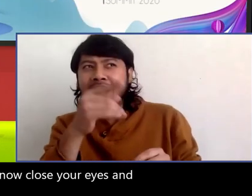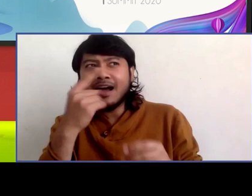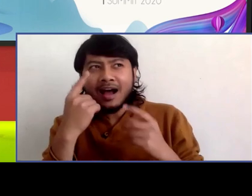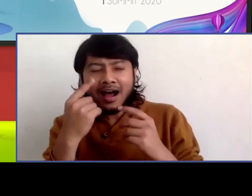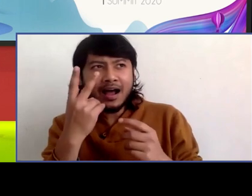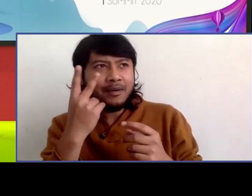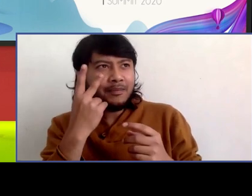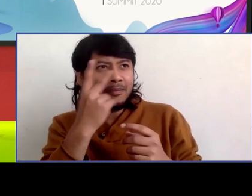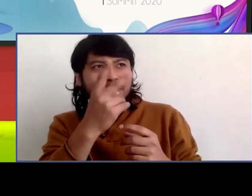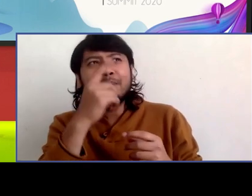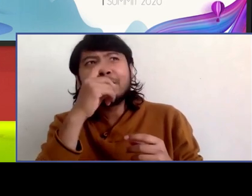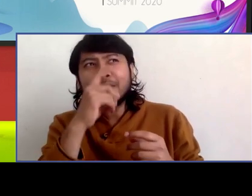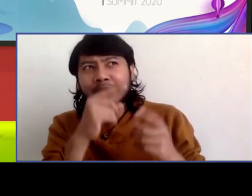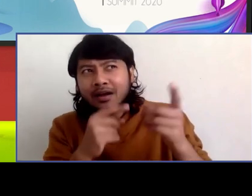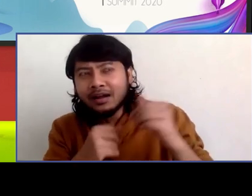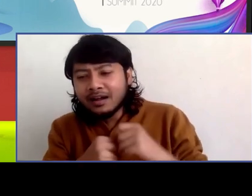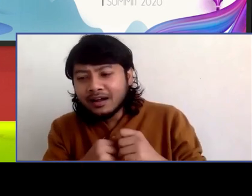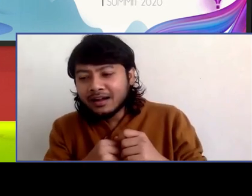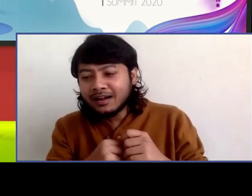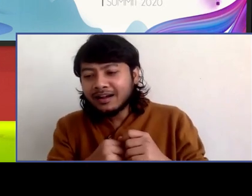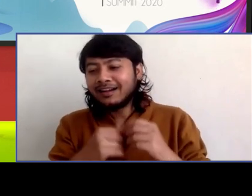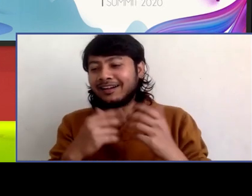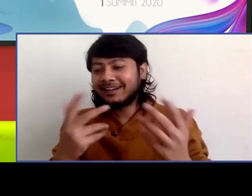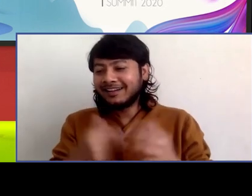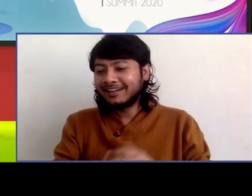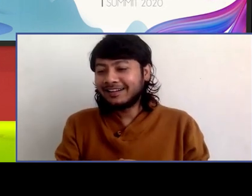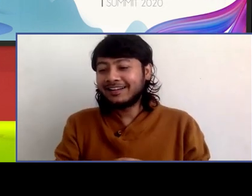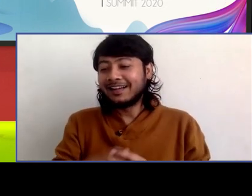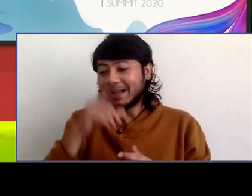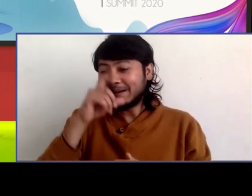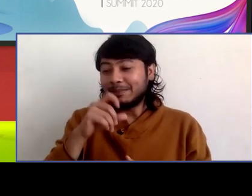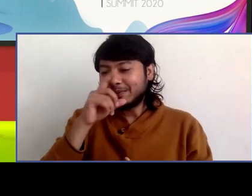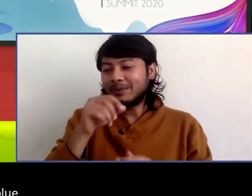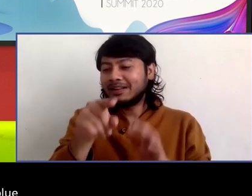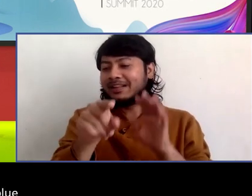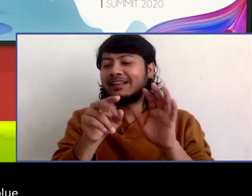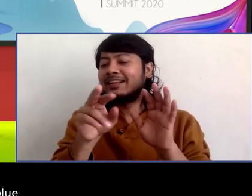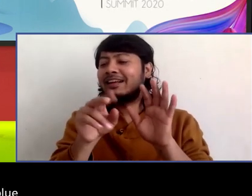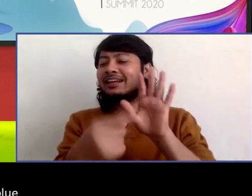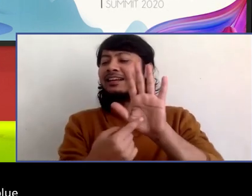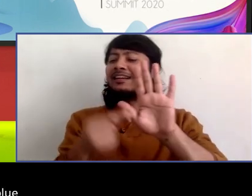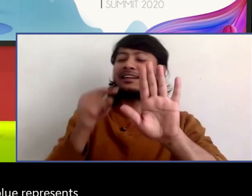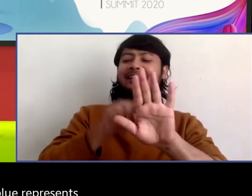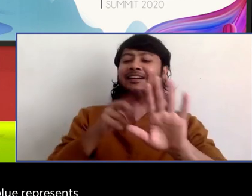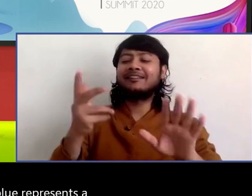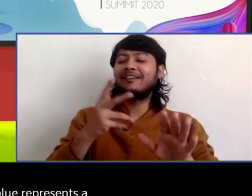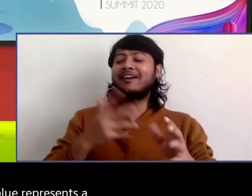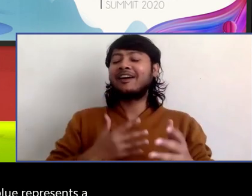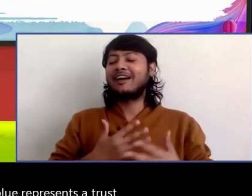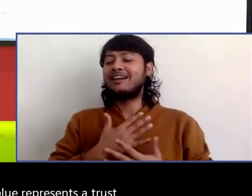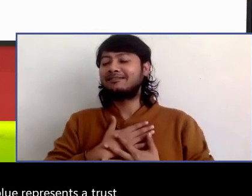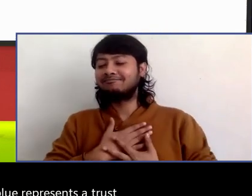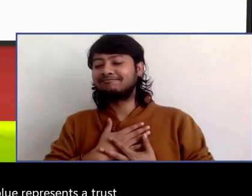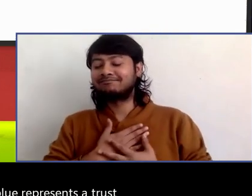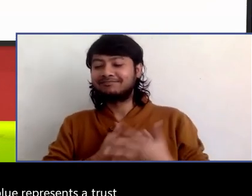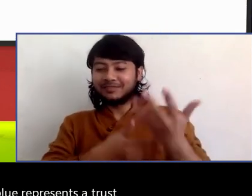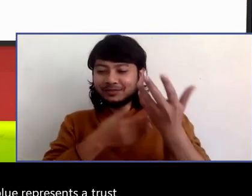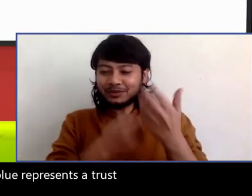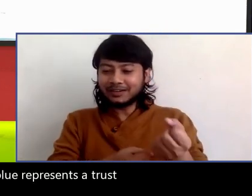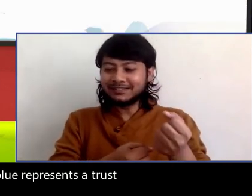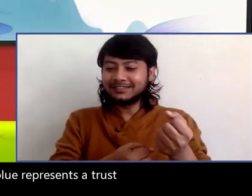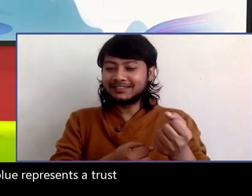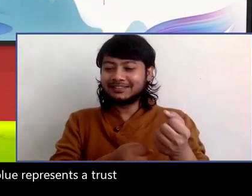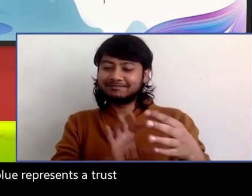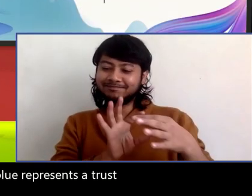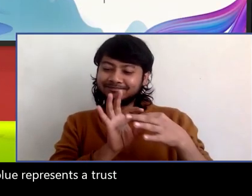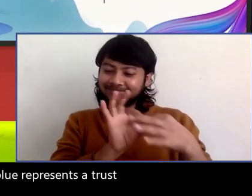even smile imagining it, because blue represents trust, loyalty, wisdom, faith. And